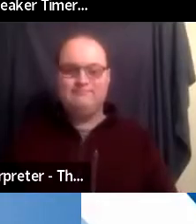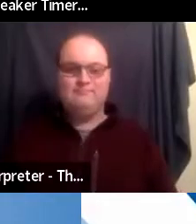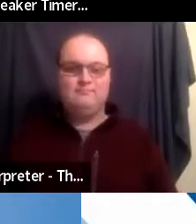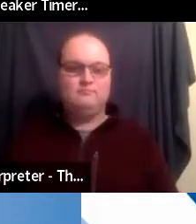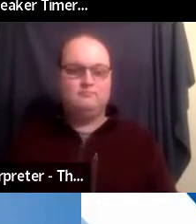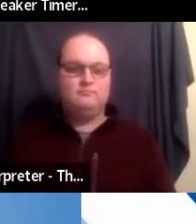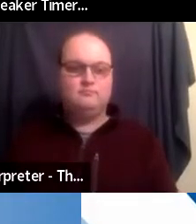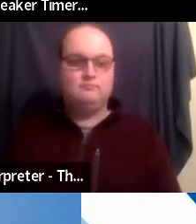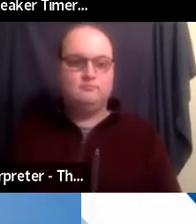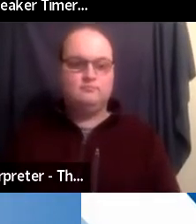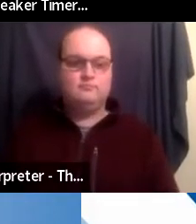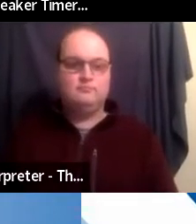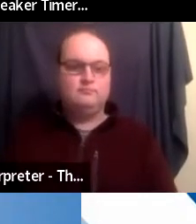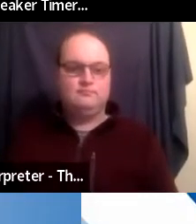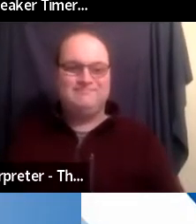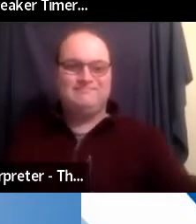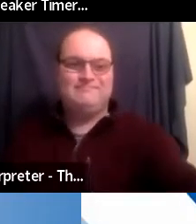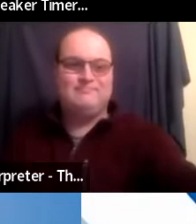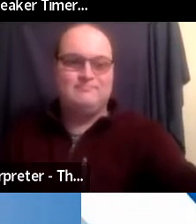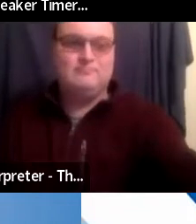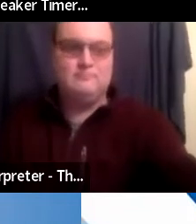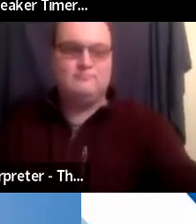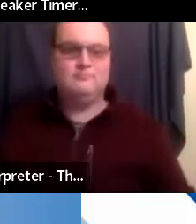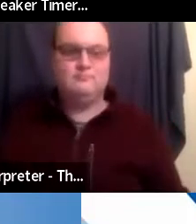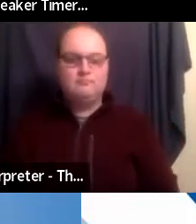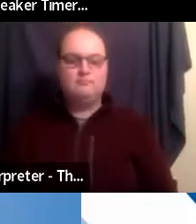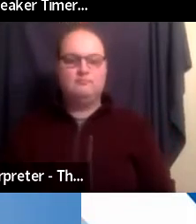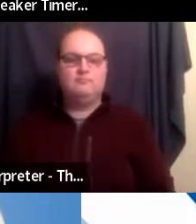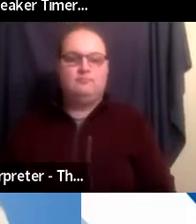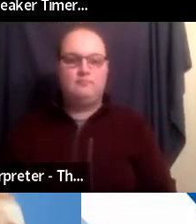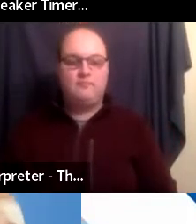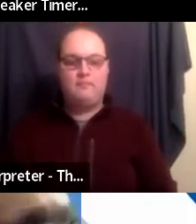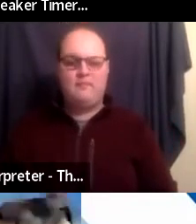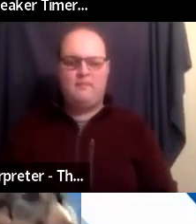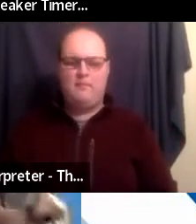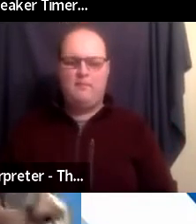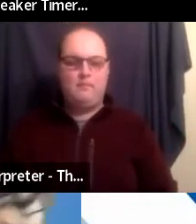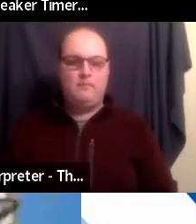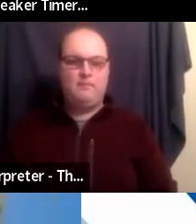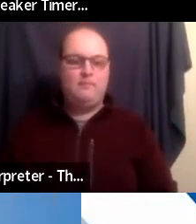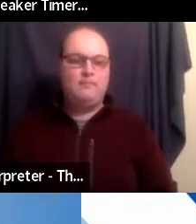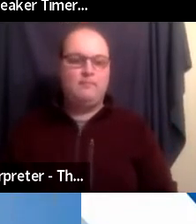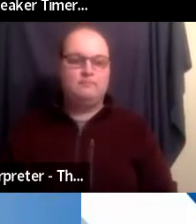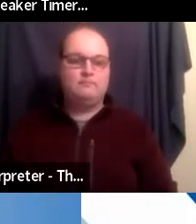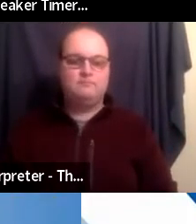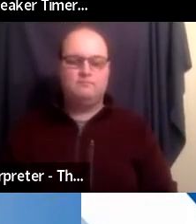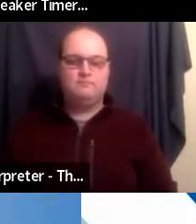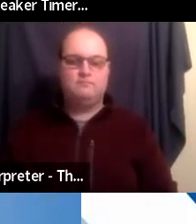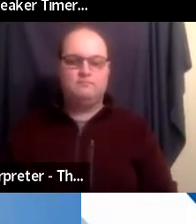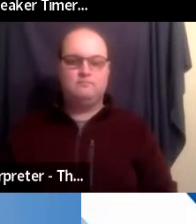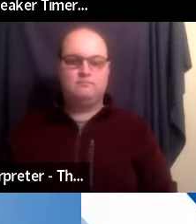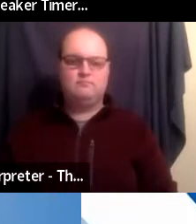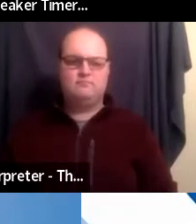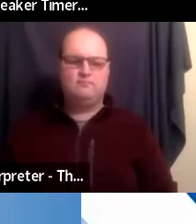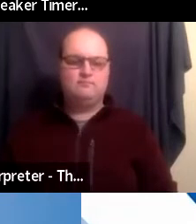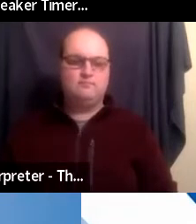Cruz. Y pues a mí no me gustaría que me cambiaran la niña hasta allá, pues porque acá yo la